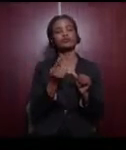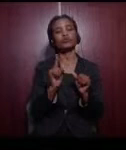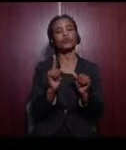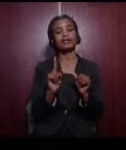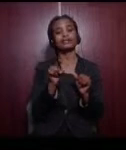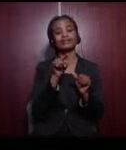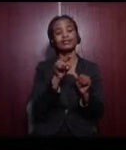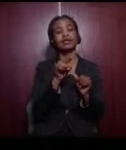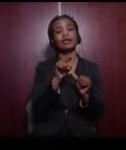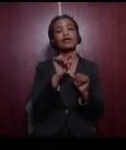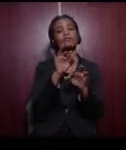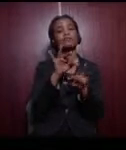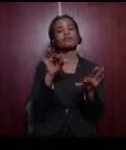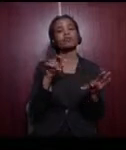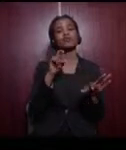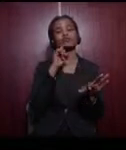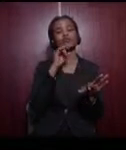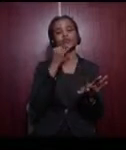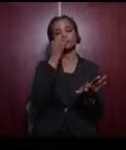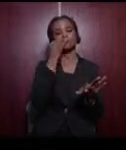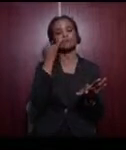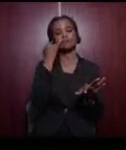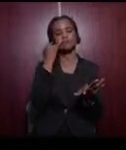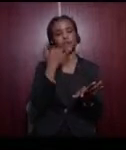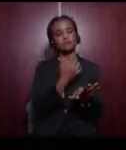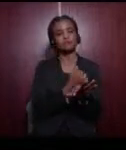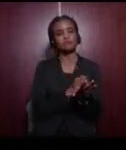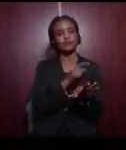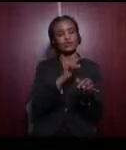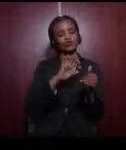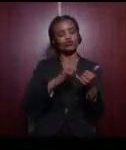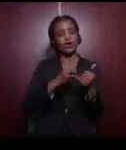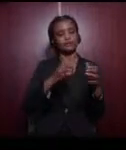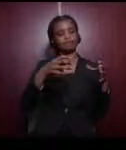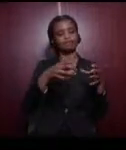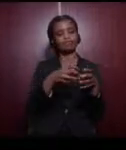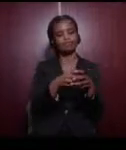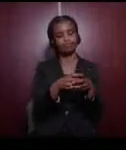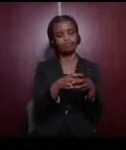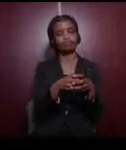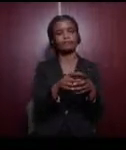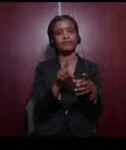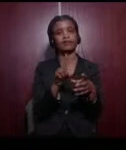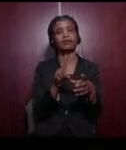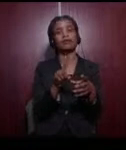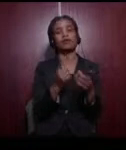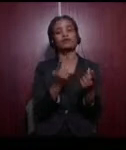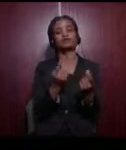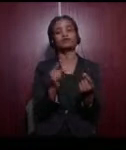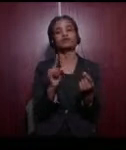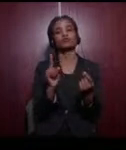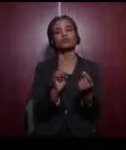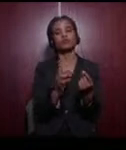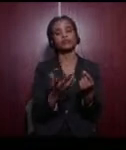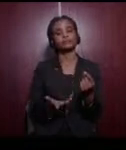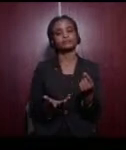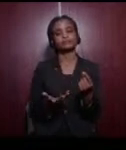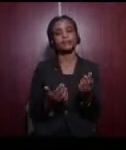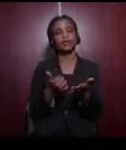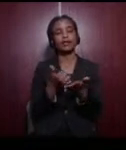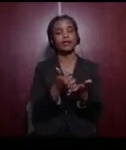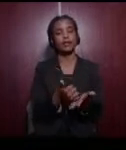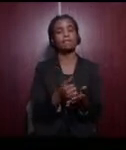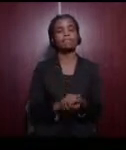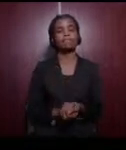saving young souls together as communities united with our government by power, by force. So my